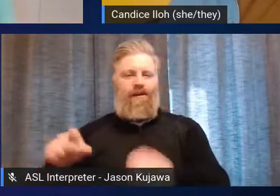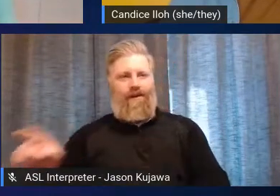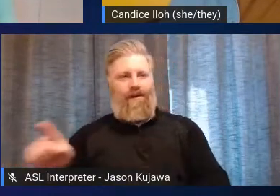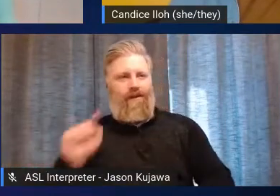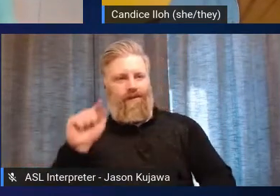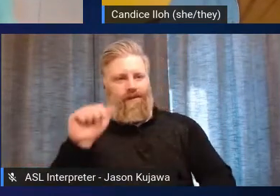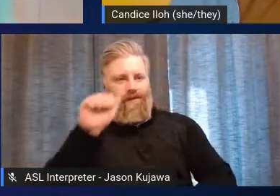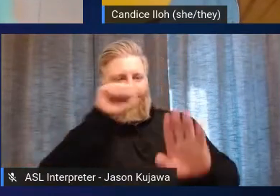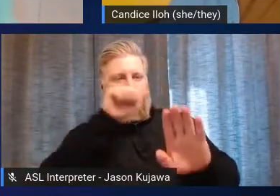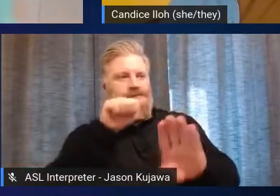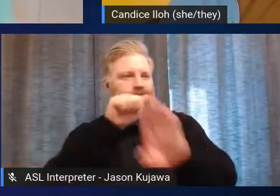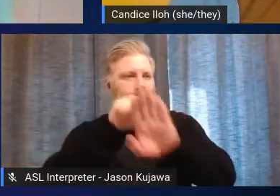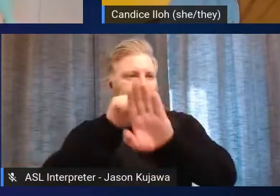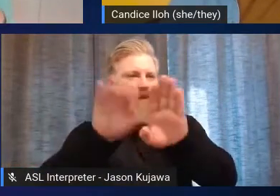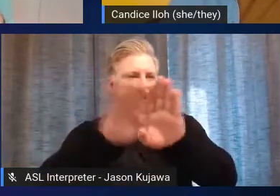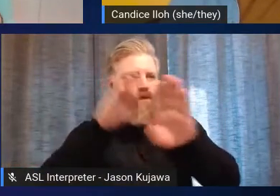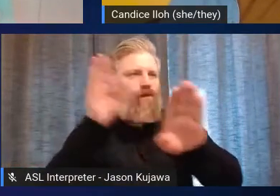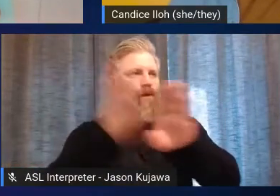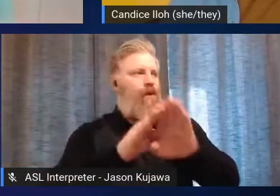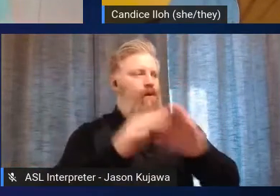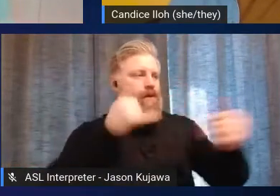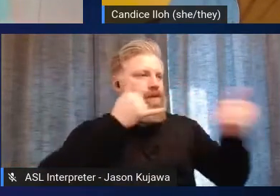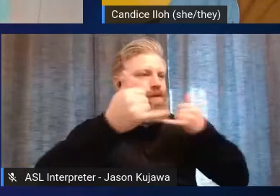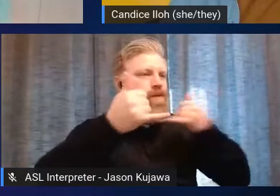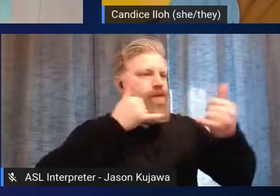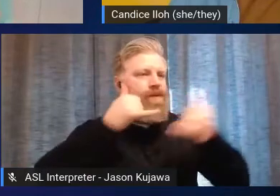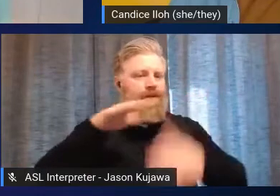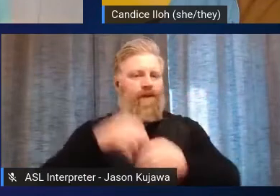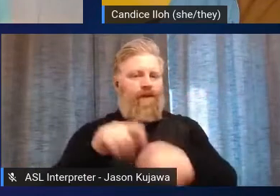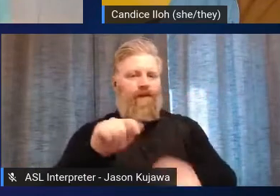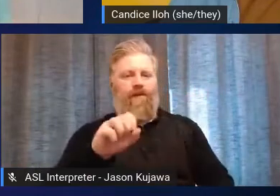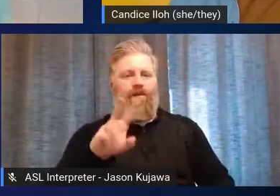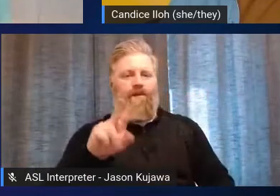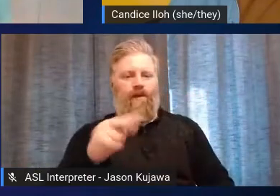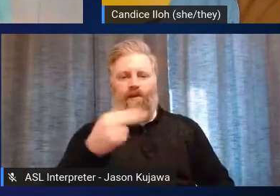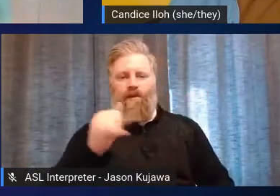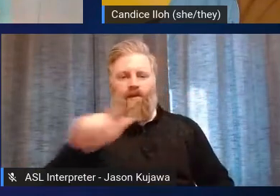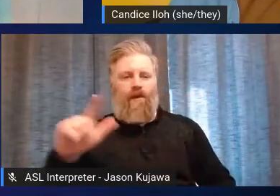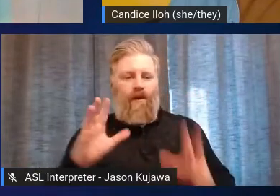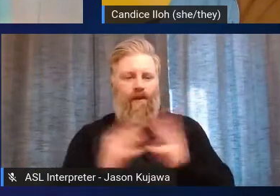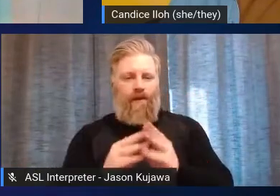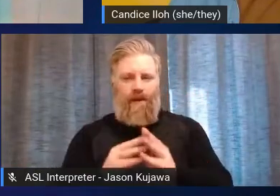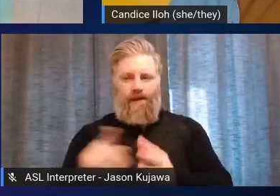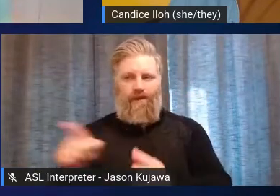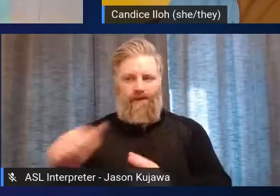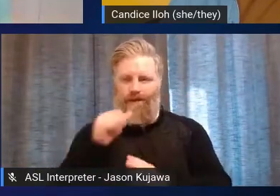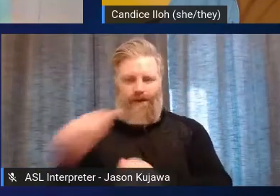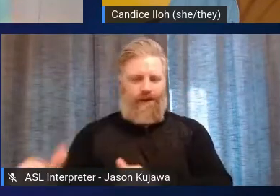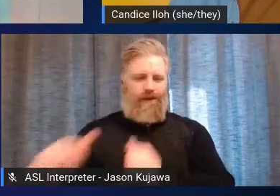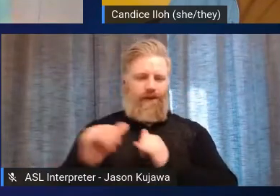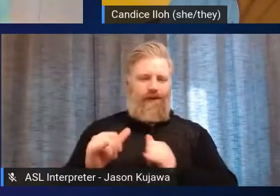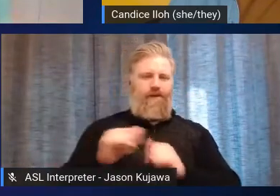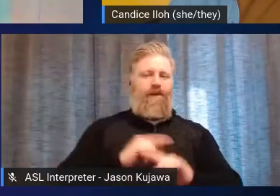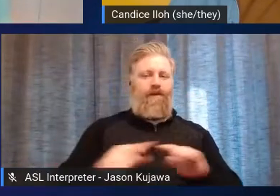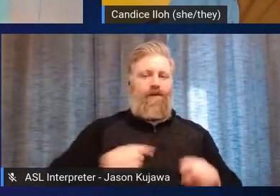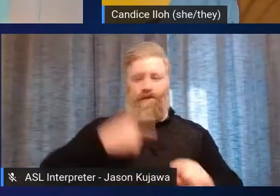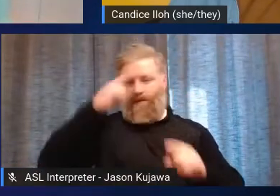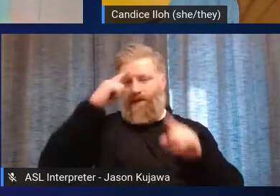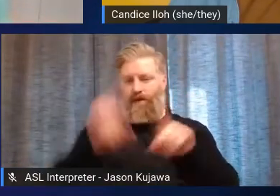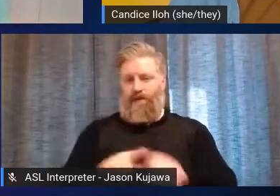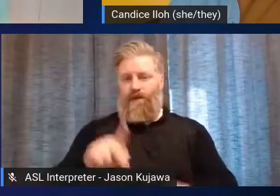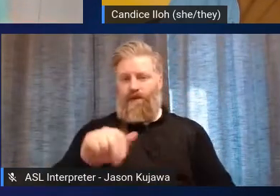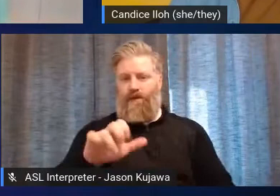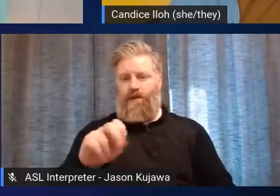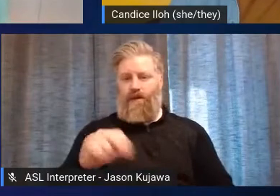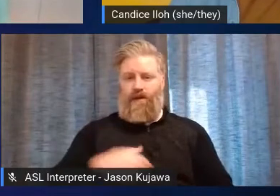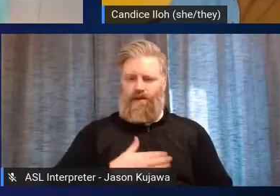door, you know, in town halls. That is not the same as what I am doing. Although I do agree with Kaysen, and I'm glad you brought this